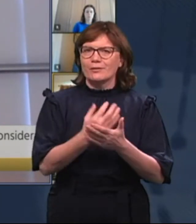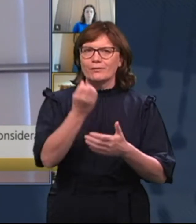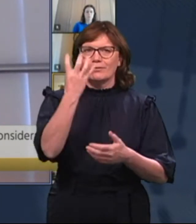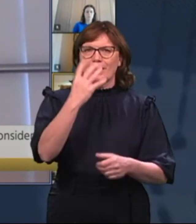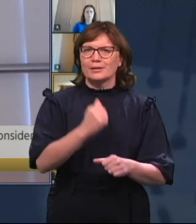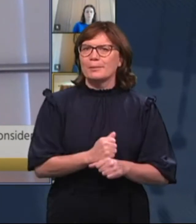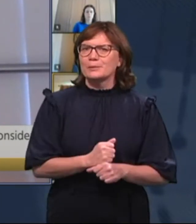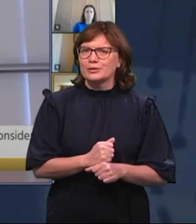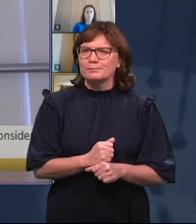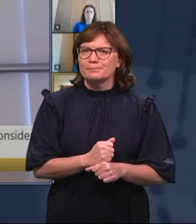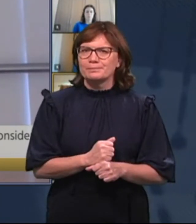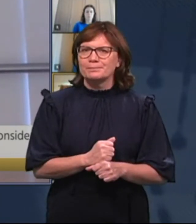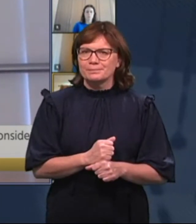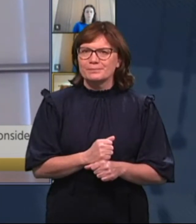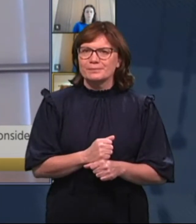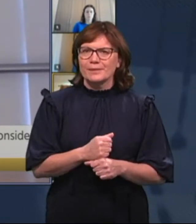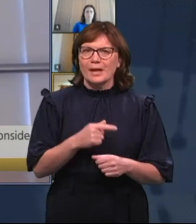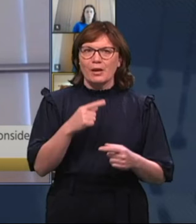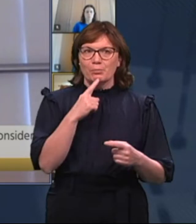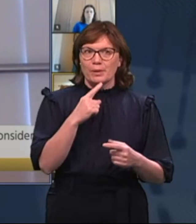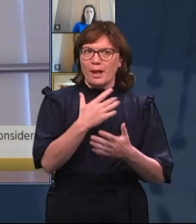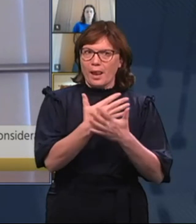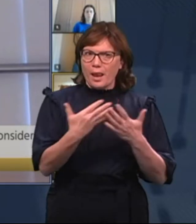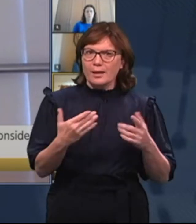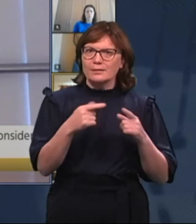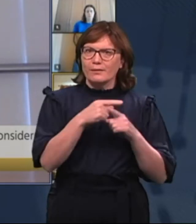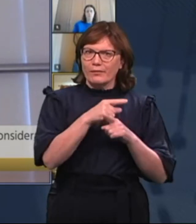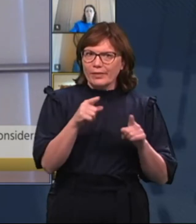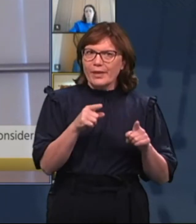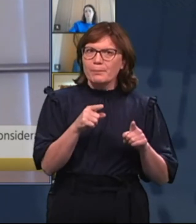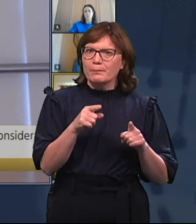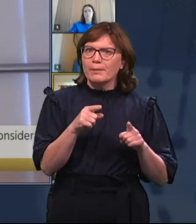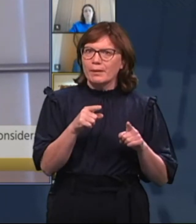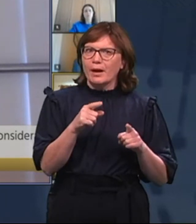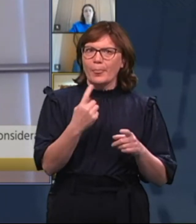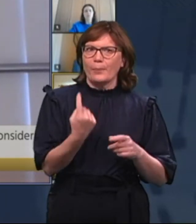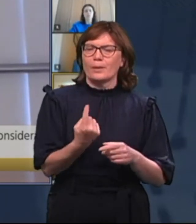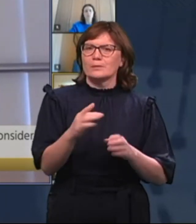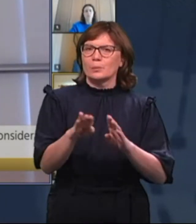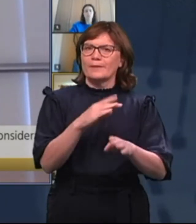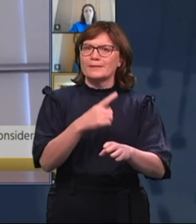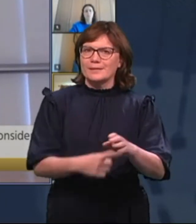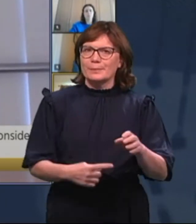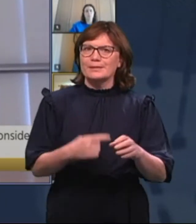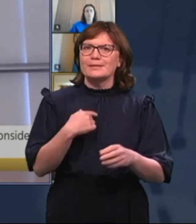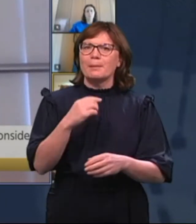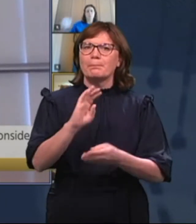a considerable percentage of people with disabilities, a number which increases with age.